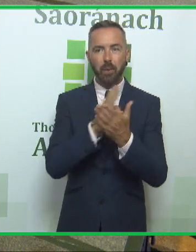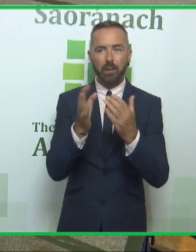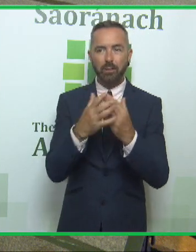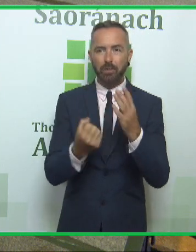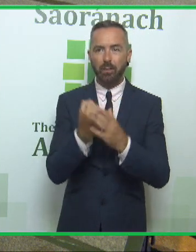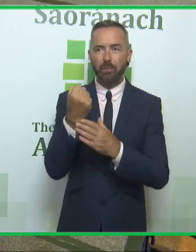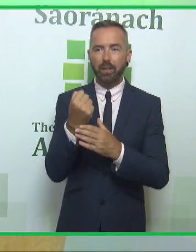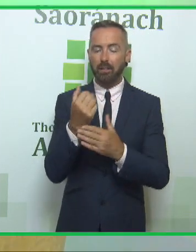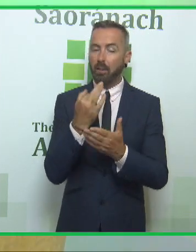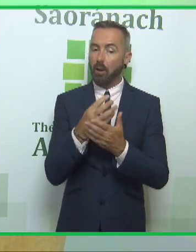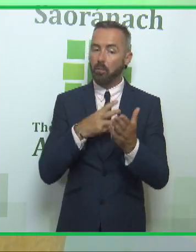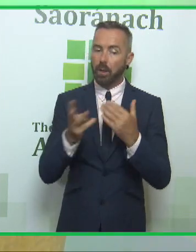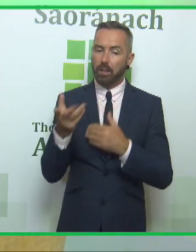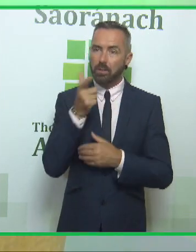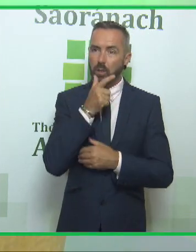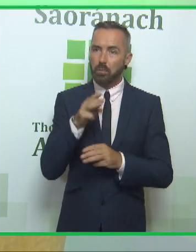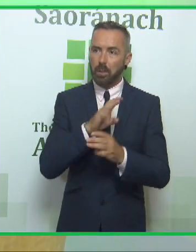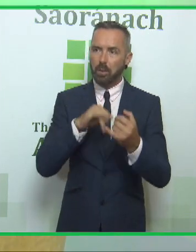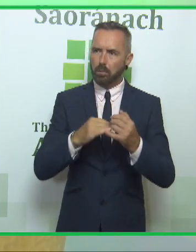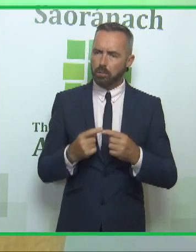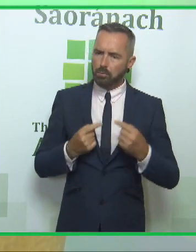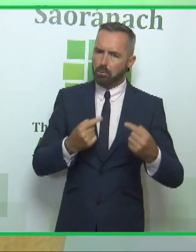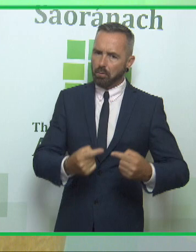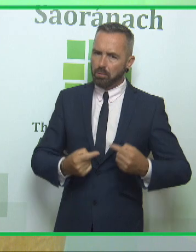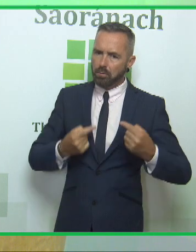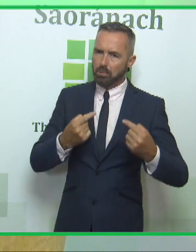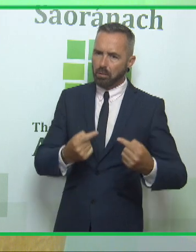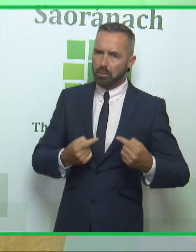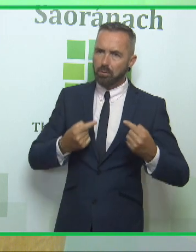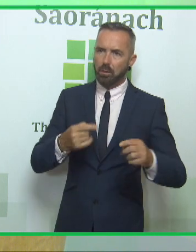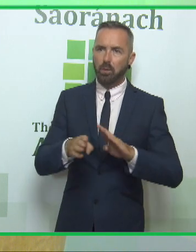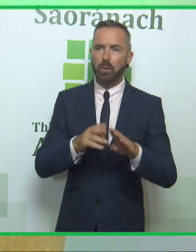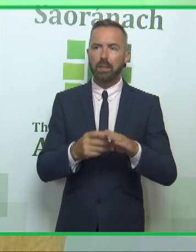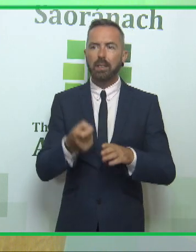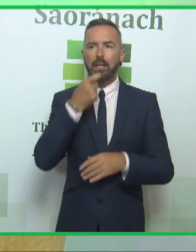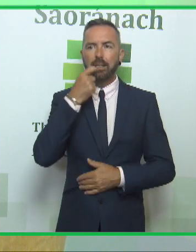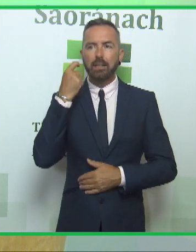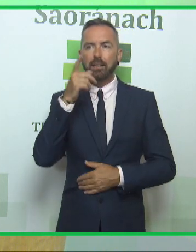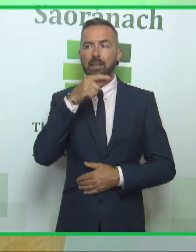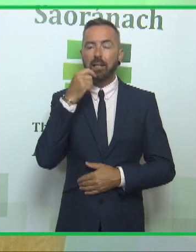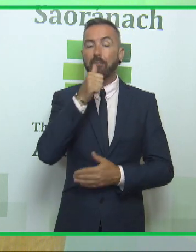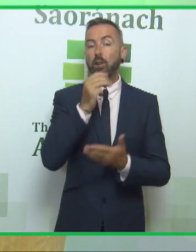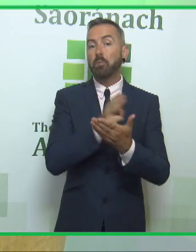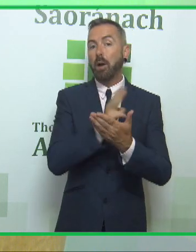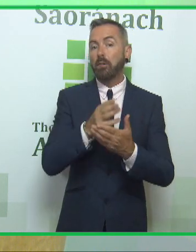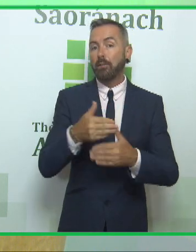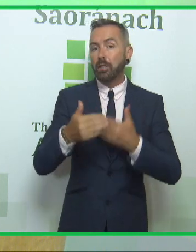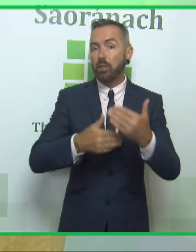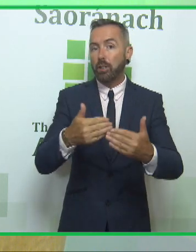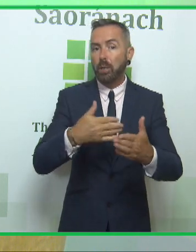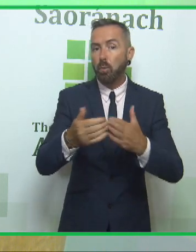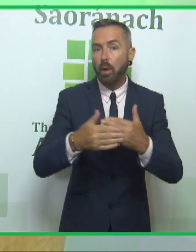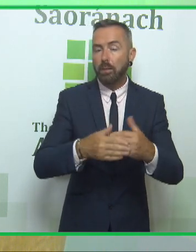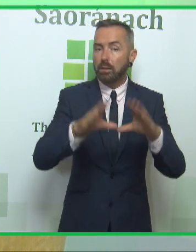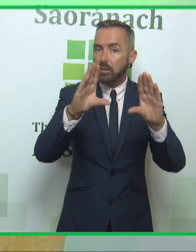when I speak to people who've struggled with addiction, they just say the first part of the journey is ending the substance use or reducing it.